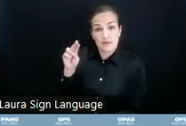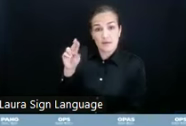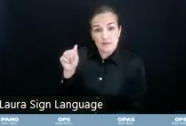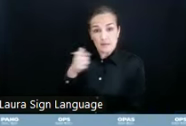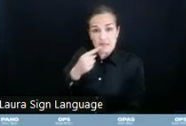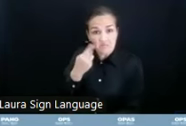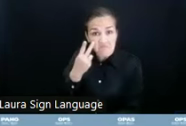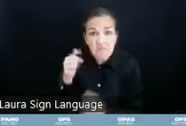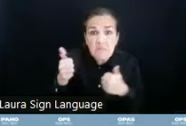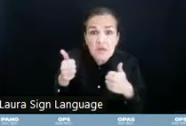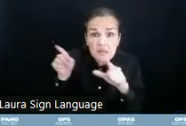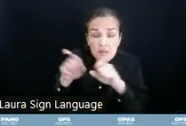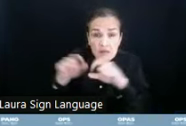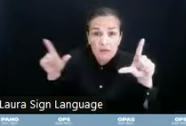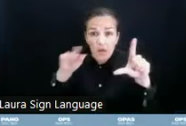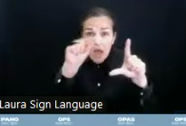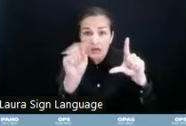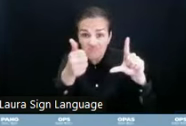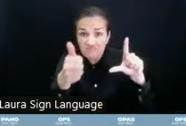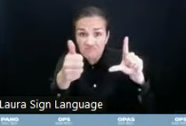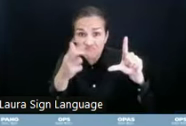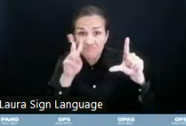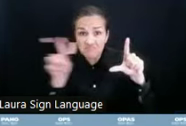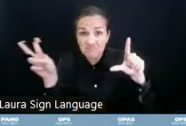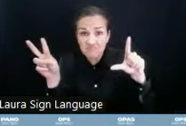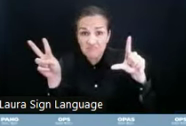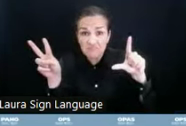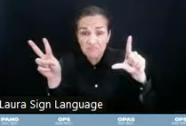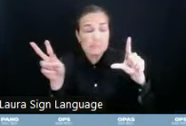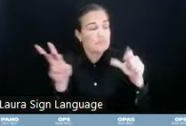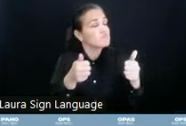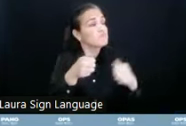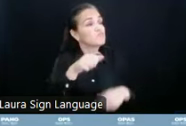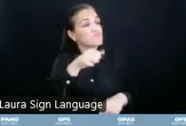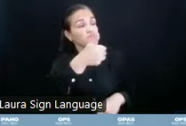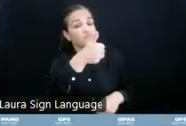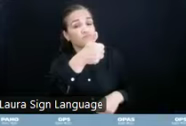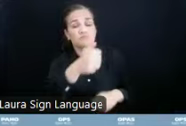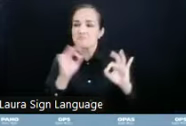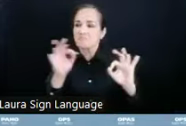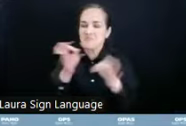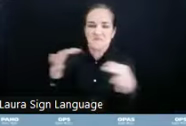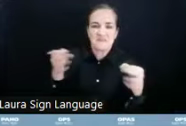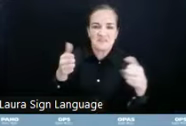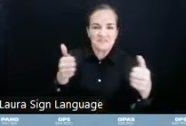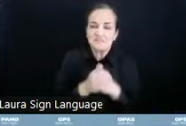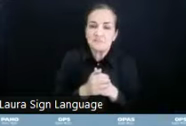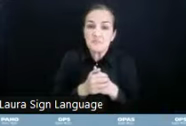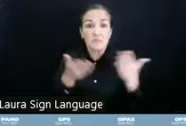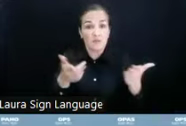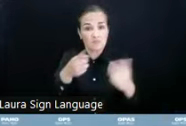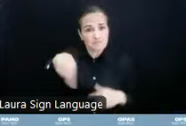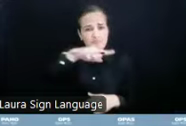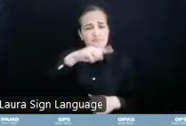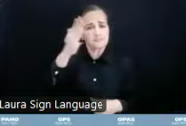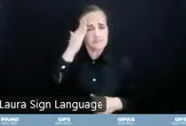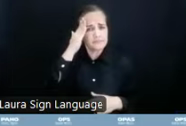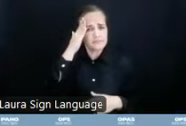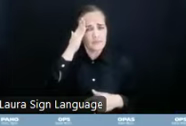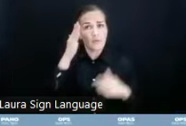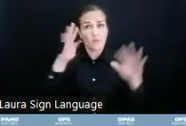ve region. la pantalla? Silvana has already Bien, ¿no? said, can you see my screen? Yes, we Perfecto. can see it well. Thank Pues you. sabemos que Well, we actualmente know en that